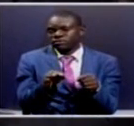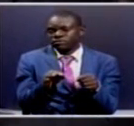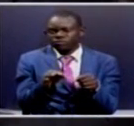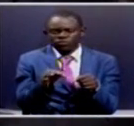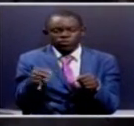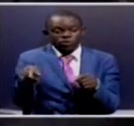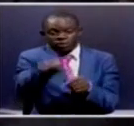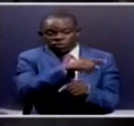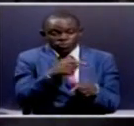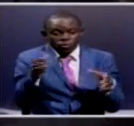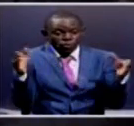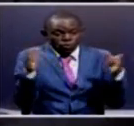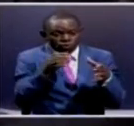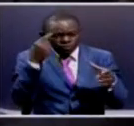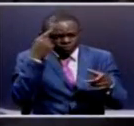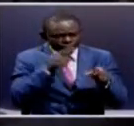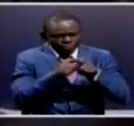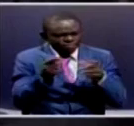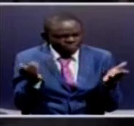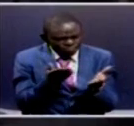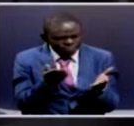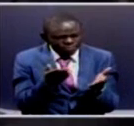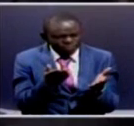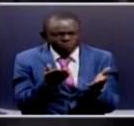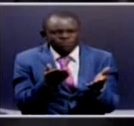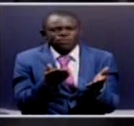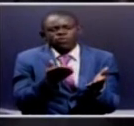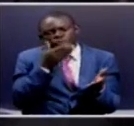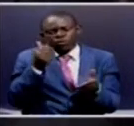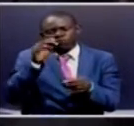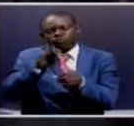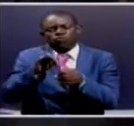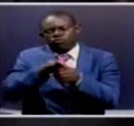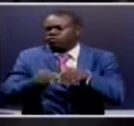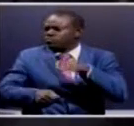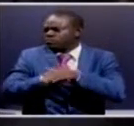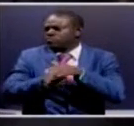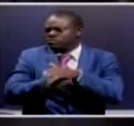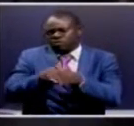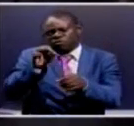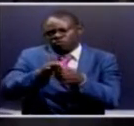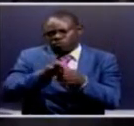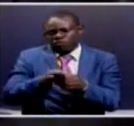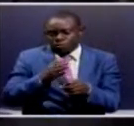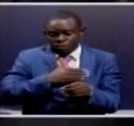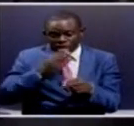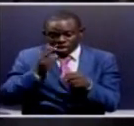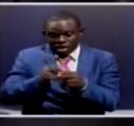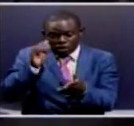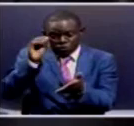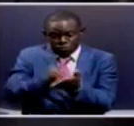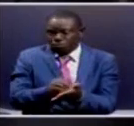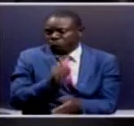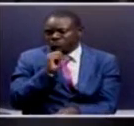by consensus, you shall go for a vote. And the voting is by secret ballot. What is iniquitous about that? Nothing. Is there any